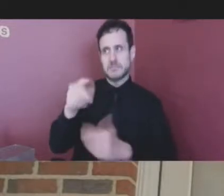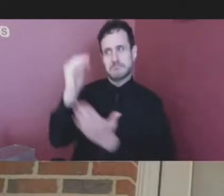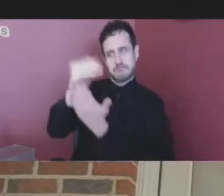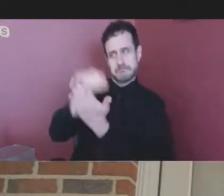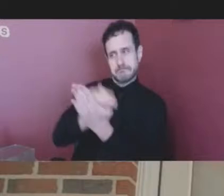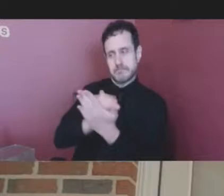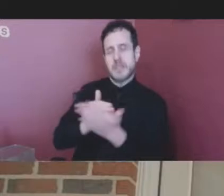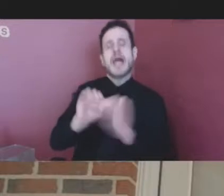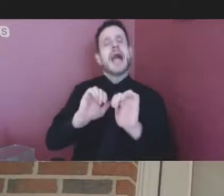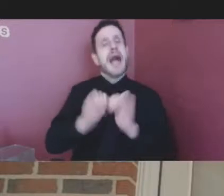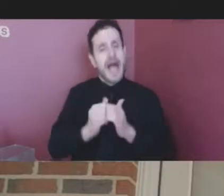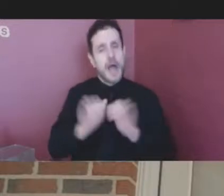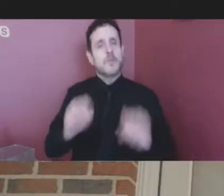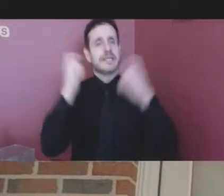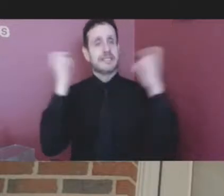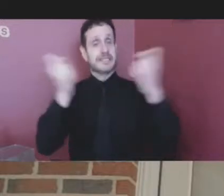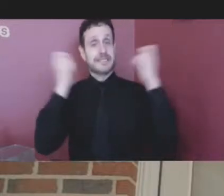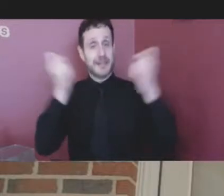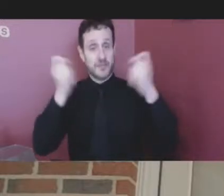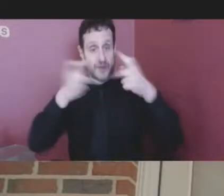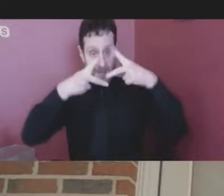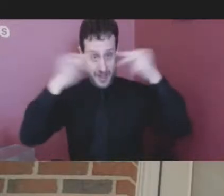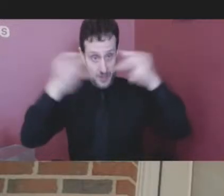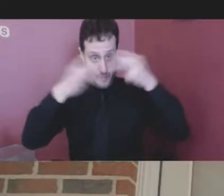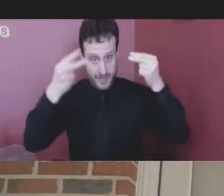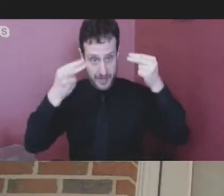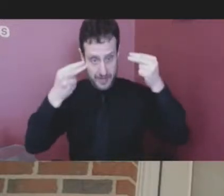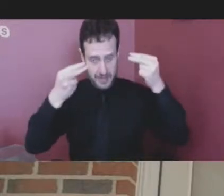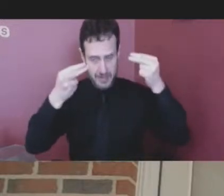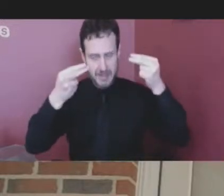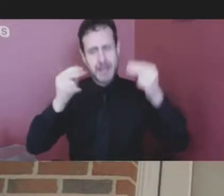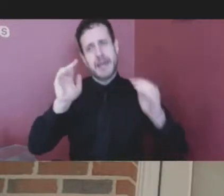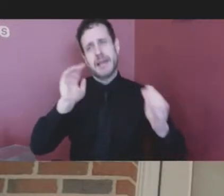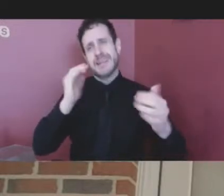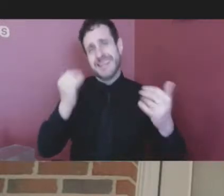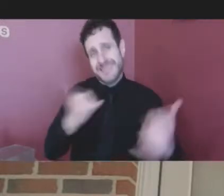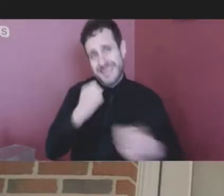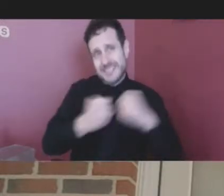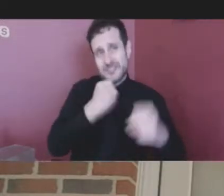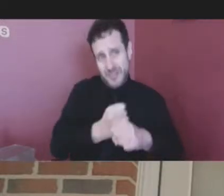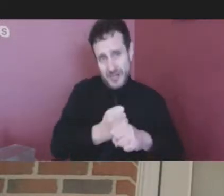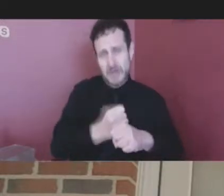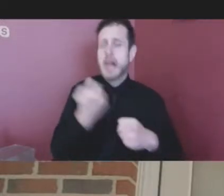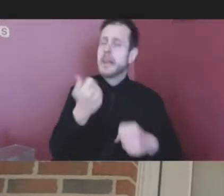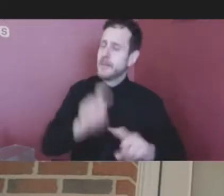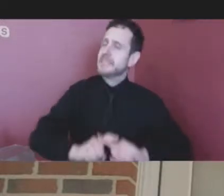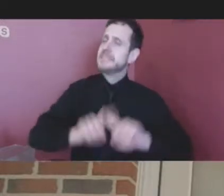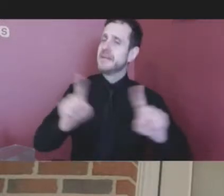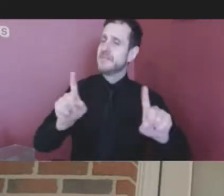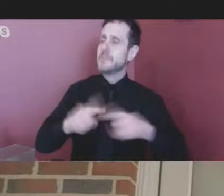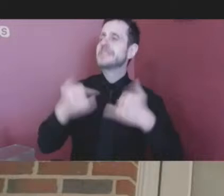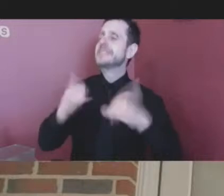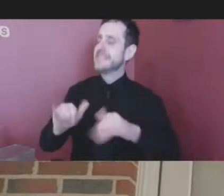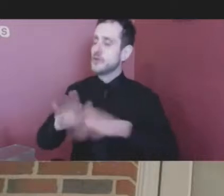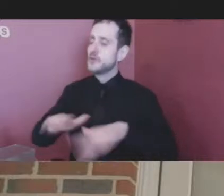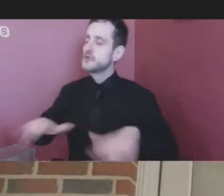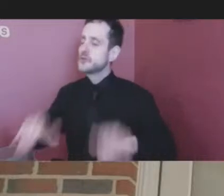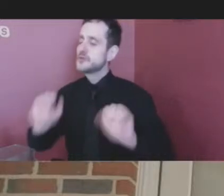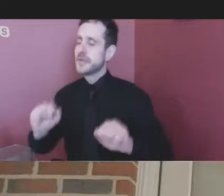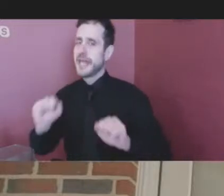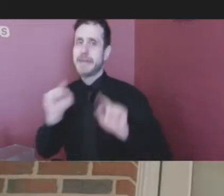to celebrate that might look a little different than in years past, but we still allow our children to take part in